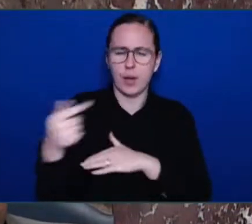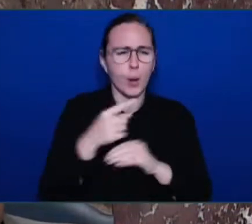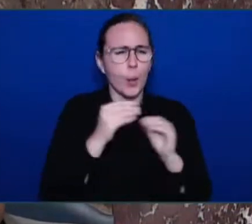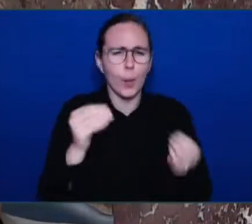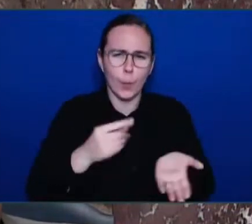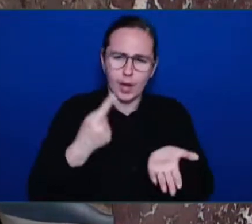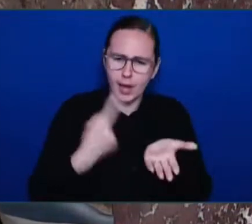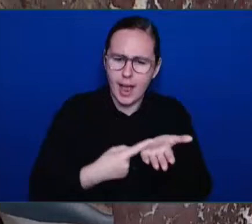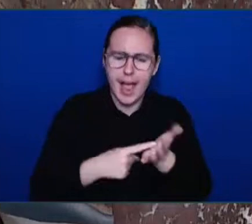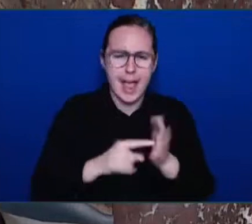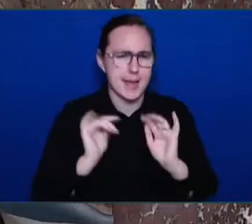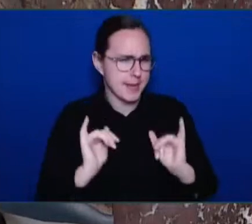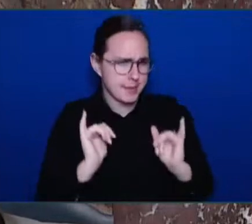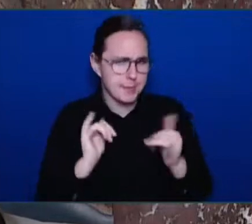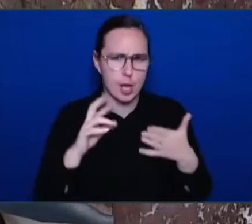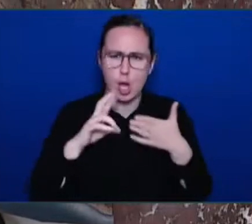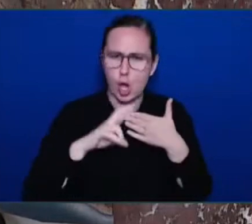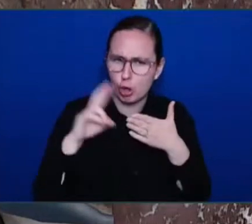day.